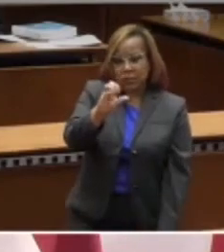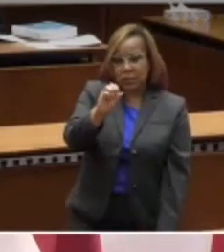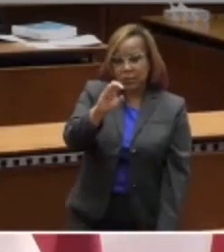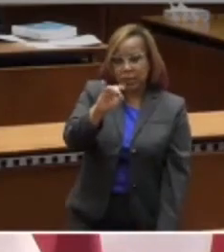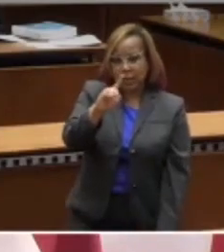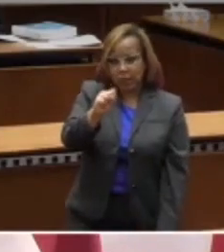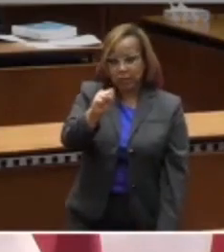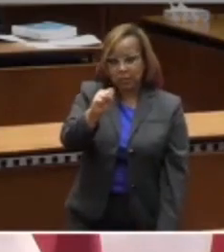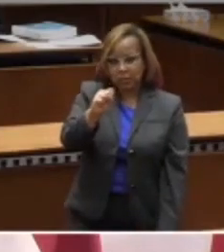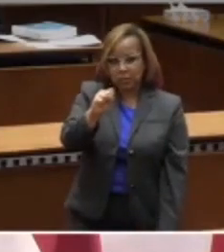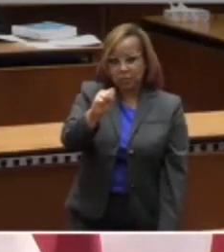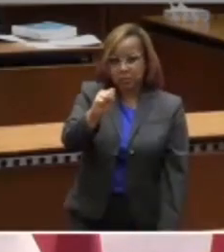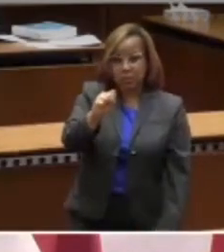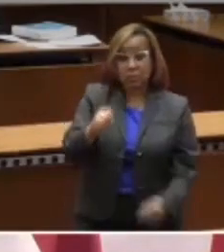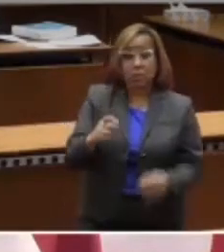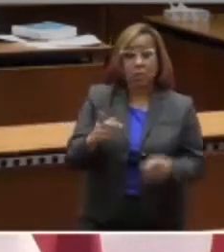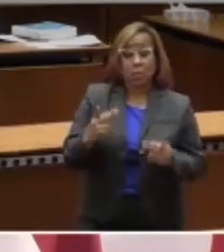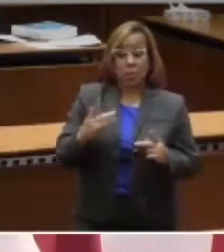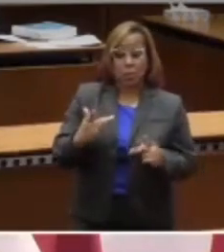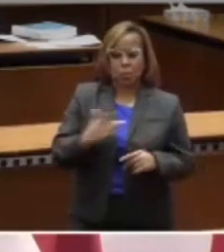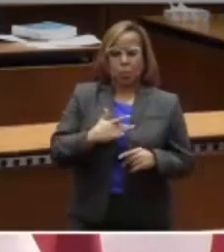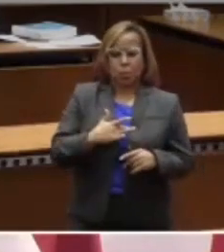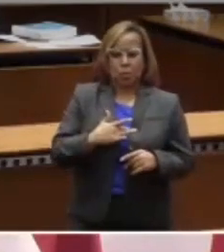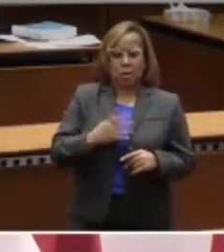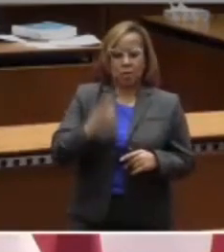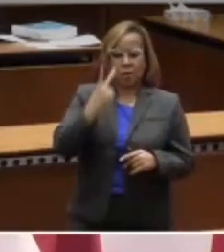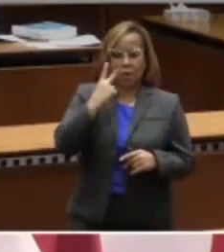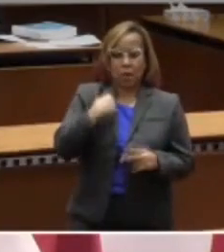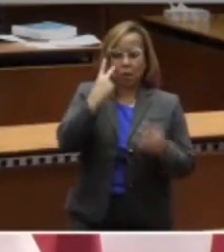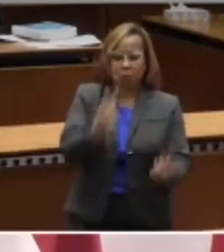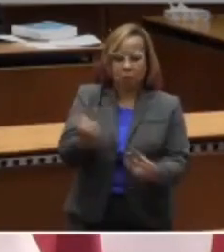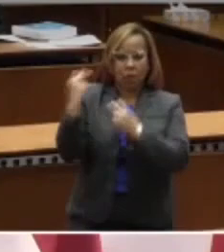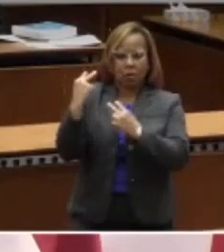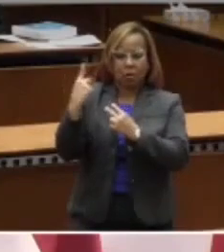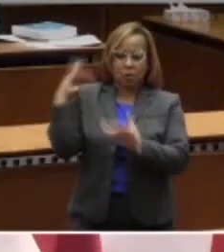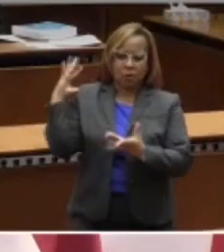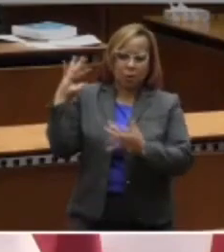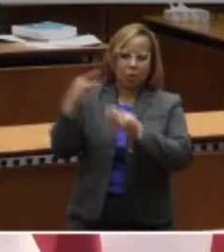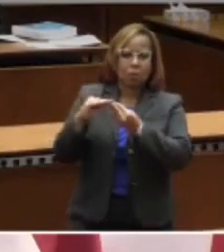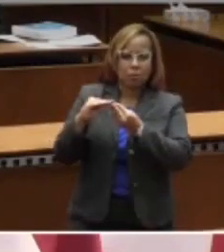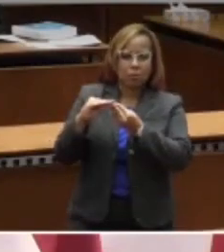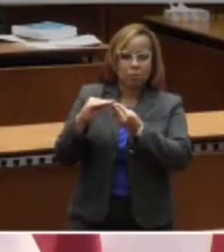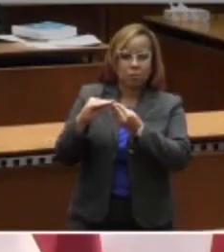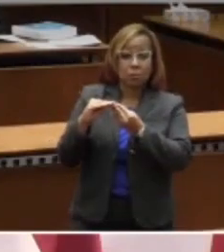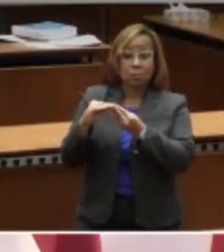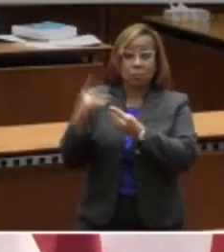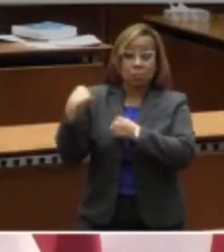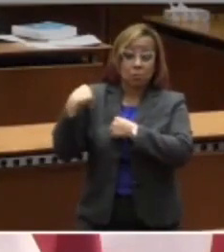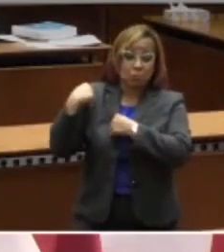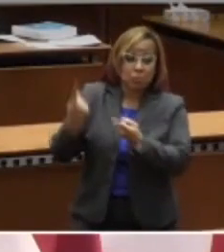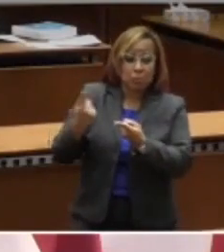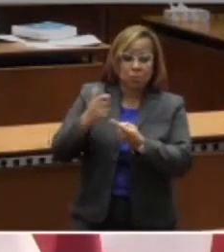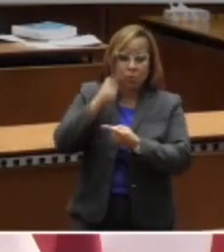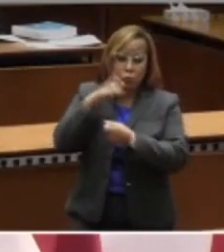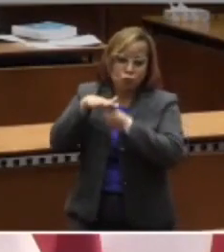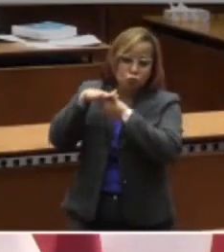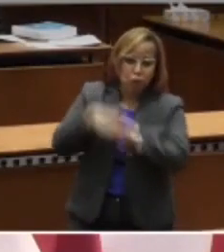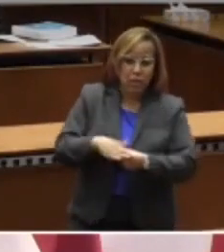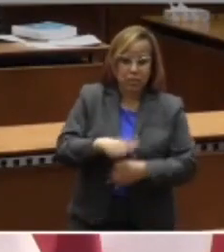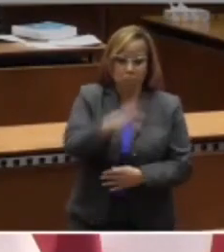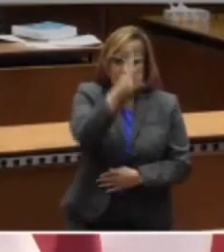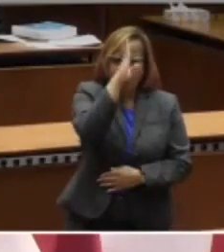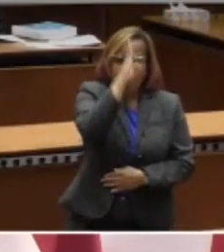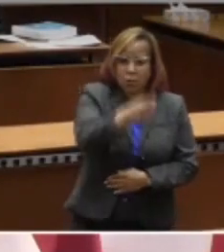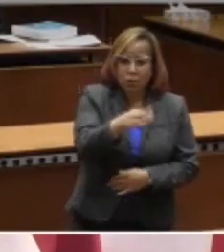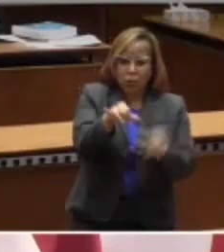seconds felt in many ways like a flashback over centuries. Centuries of racism, overt and